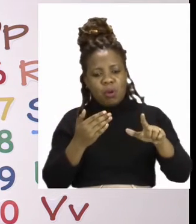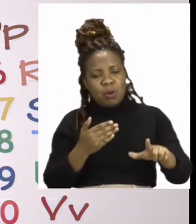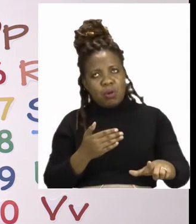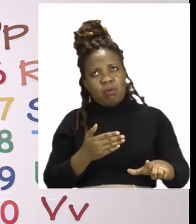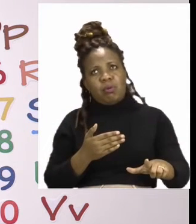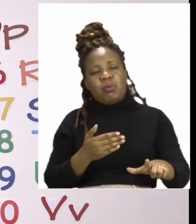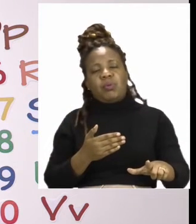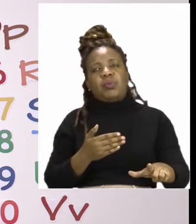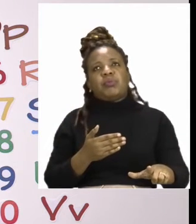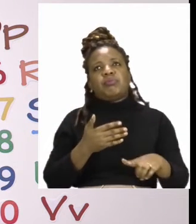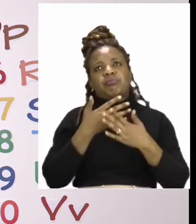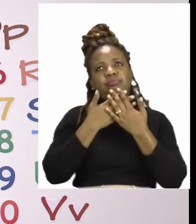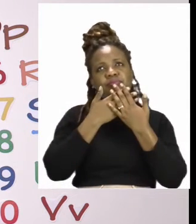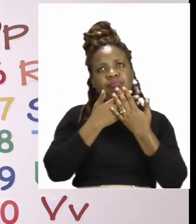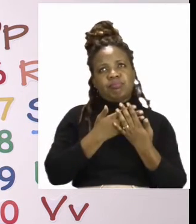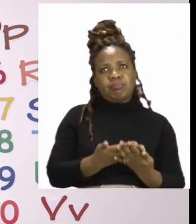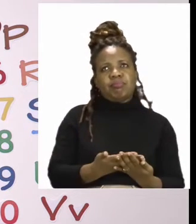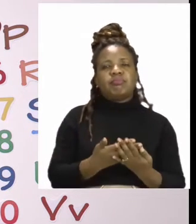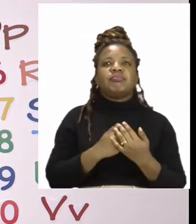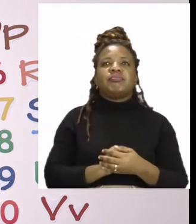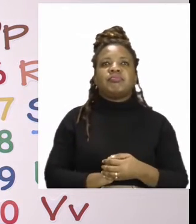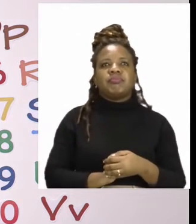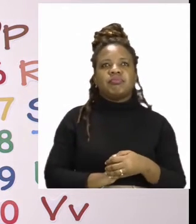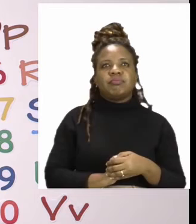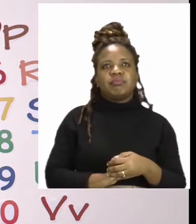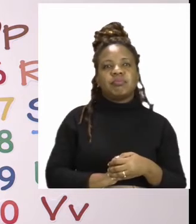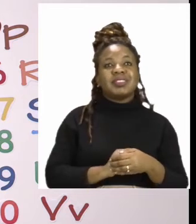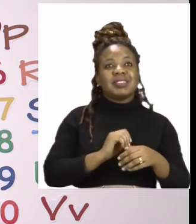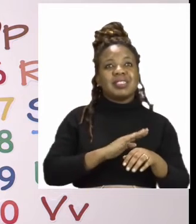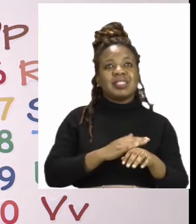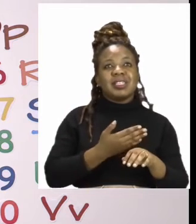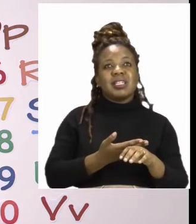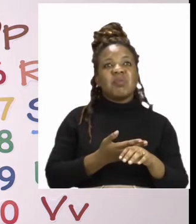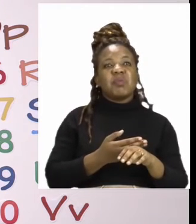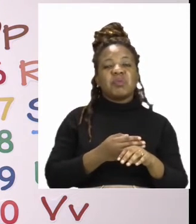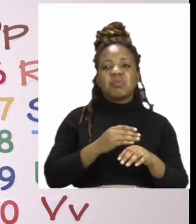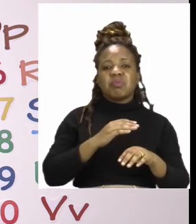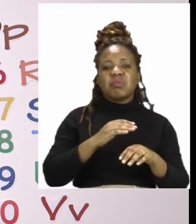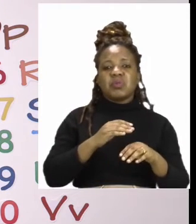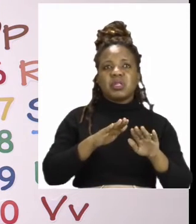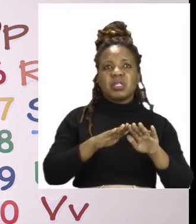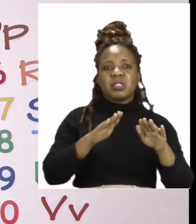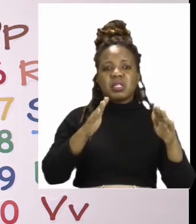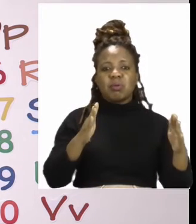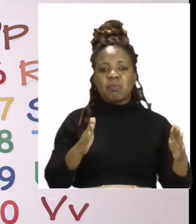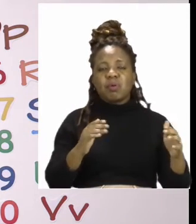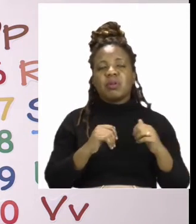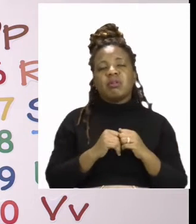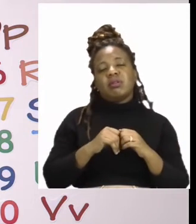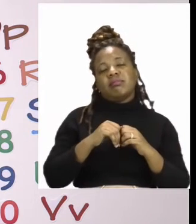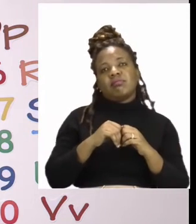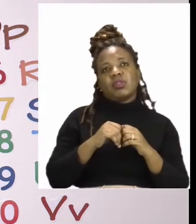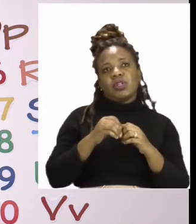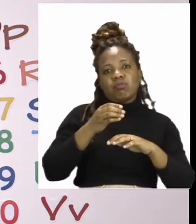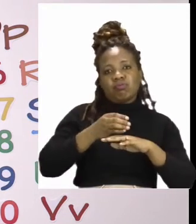are lighter, which means that they will be higher. And then If something is